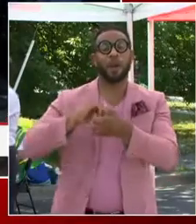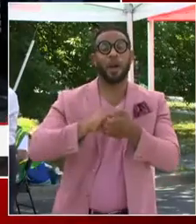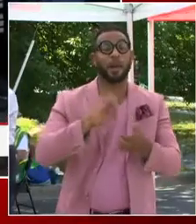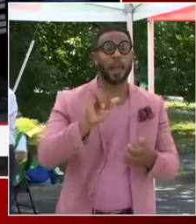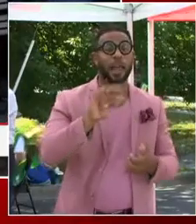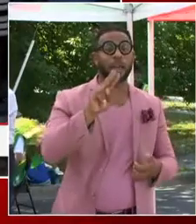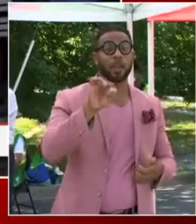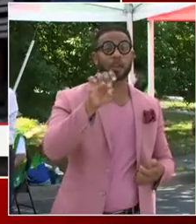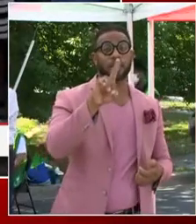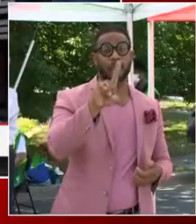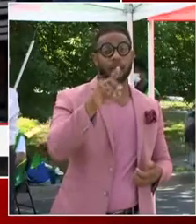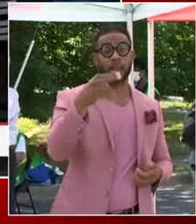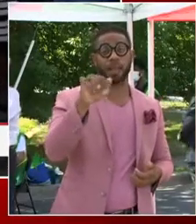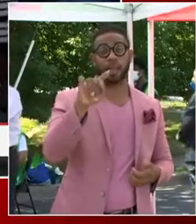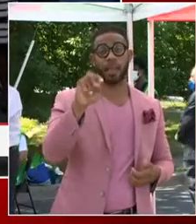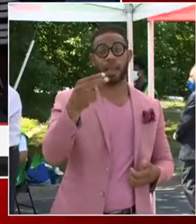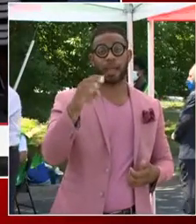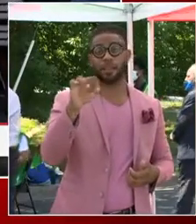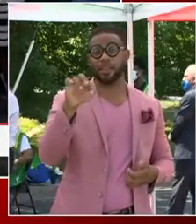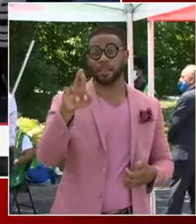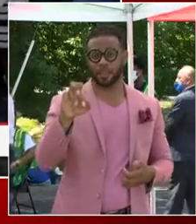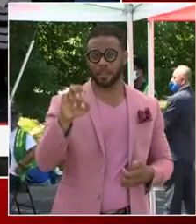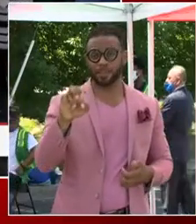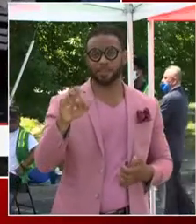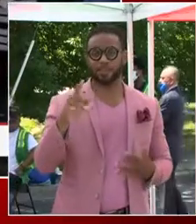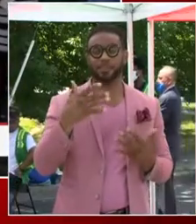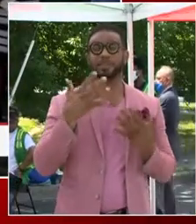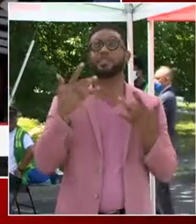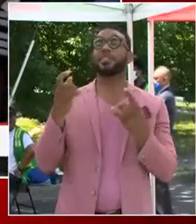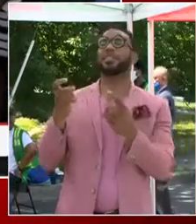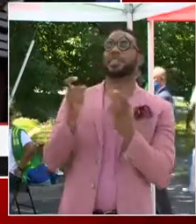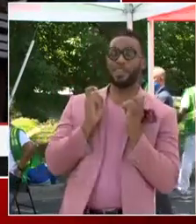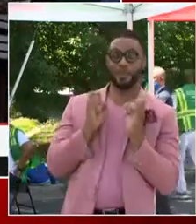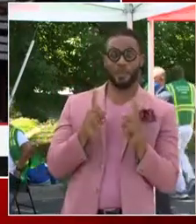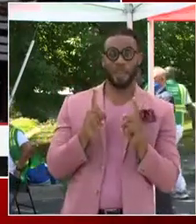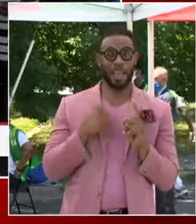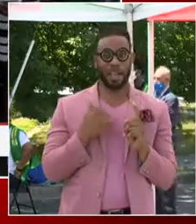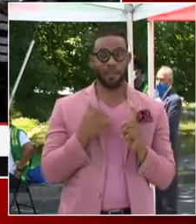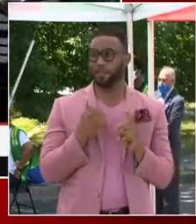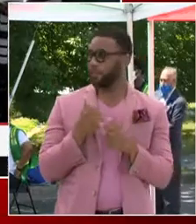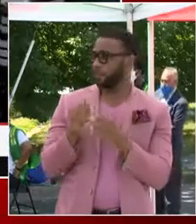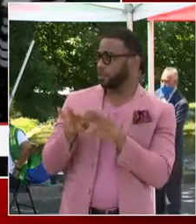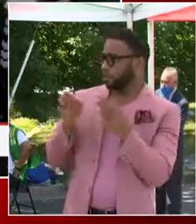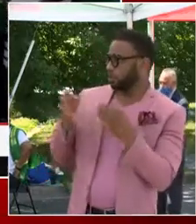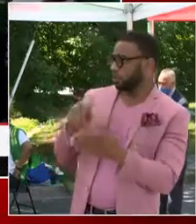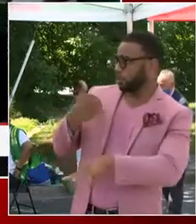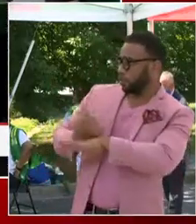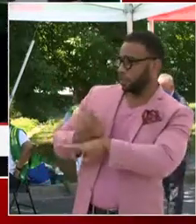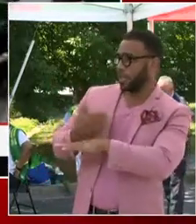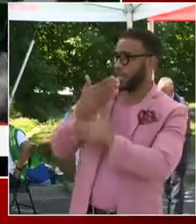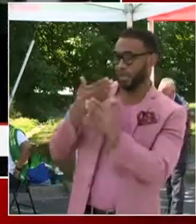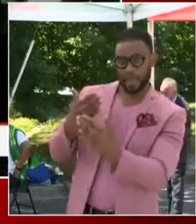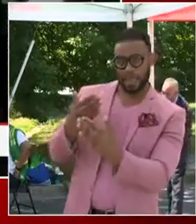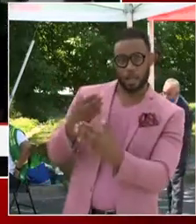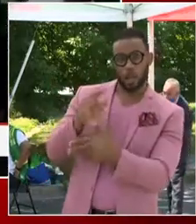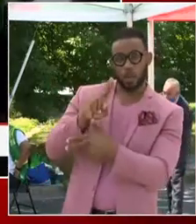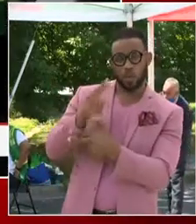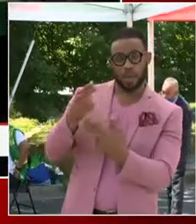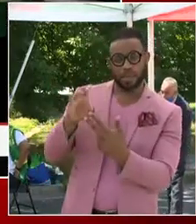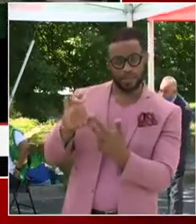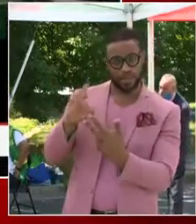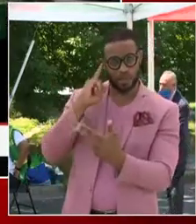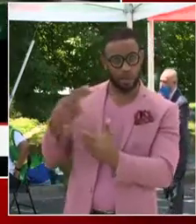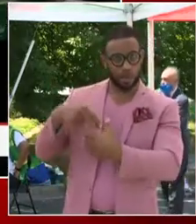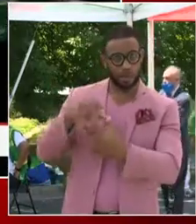as United Healthcare, which has generously given us the opportunity to have this portable pod here. So we'd like to thank United Healthcare for their participation in that.